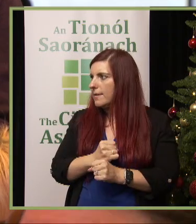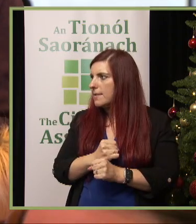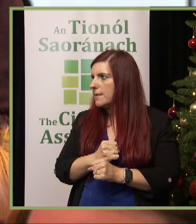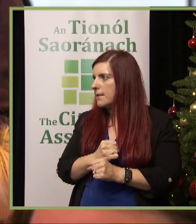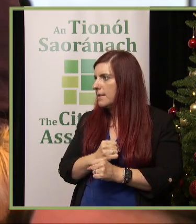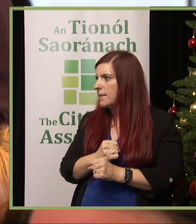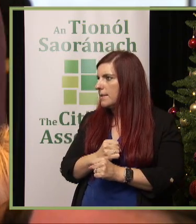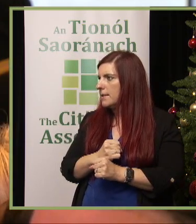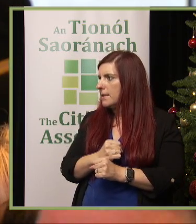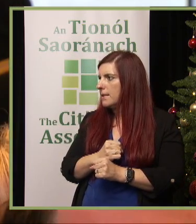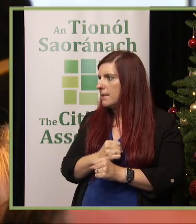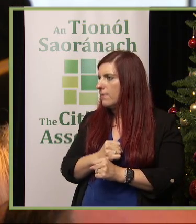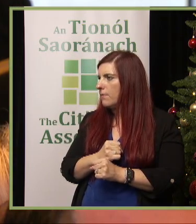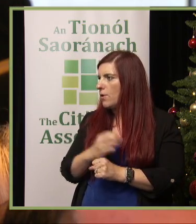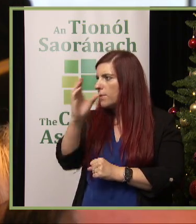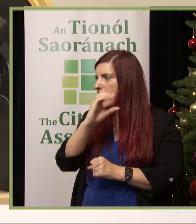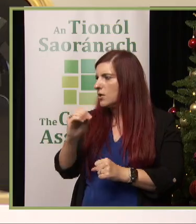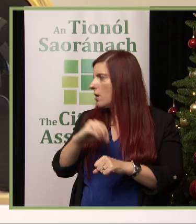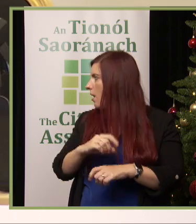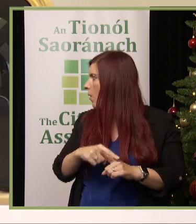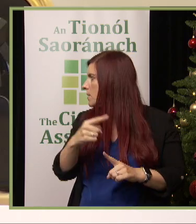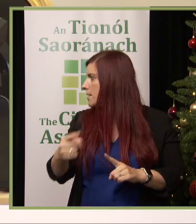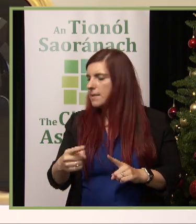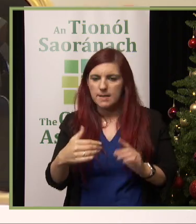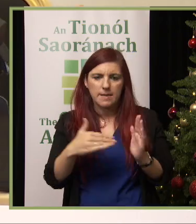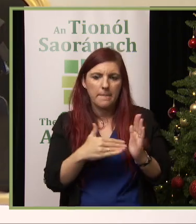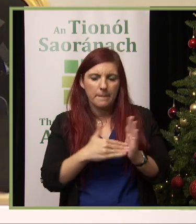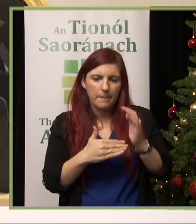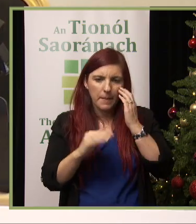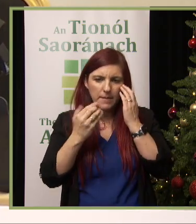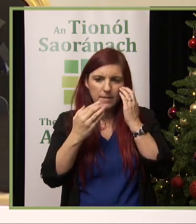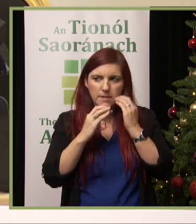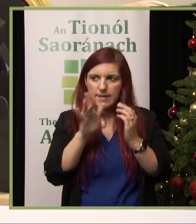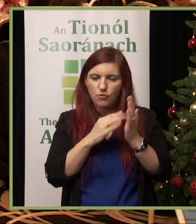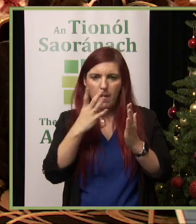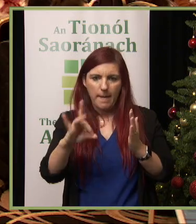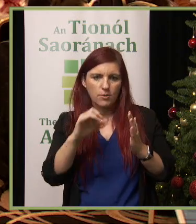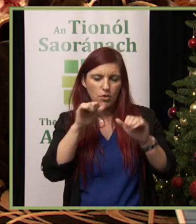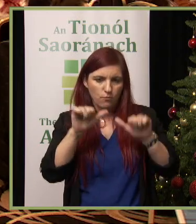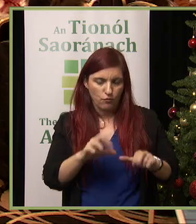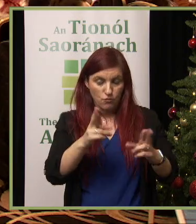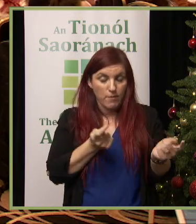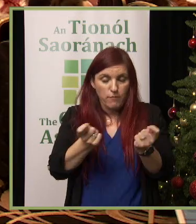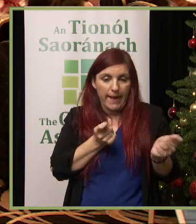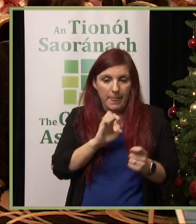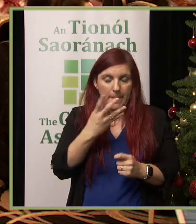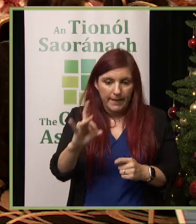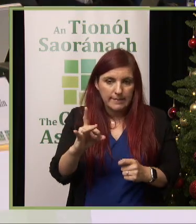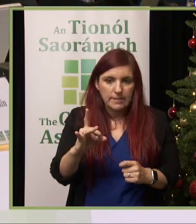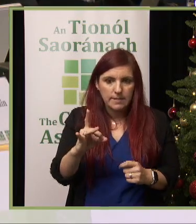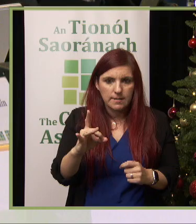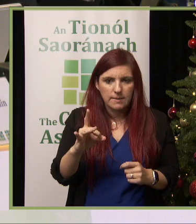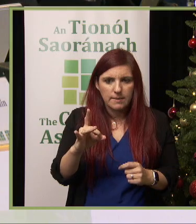on the rate of loans. Yeah. Well, I mean, the central bank doesn't give loans, but it does regulate the banks. So,